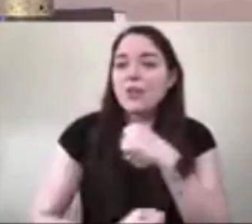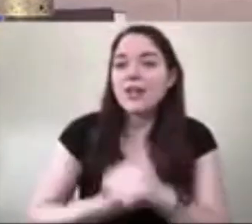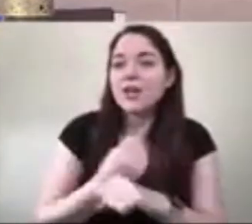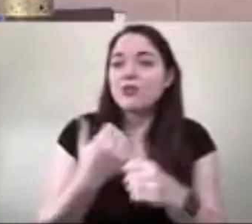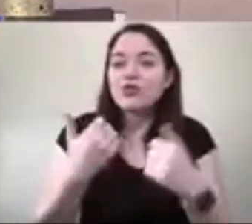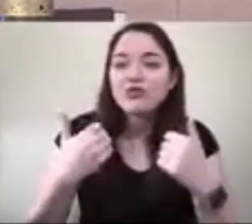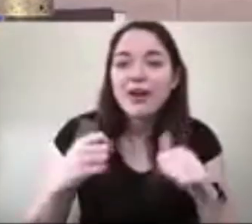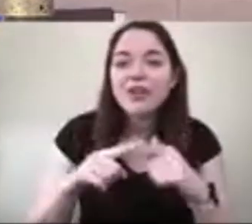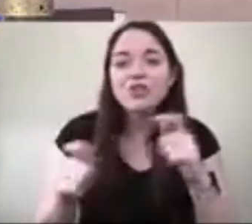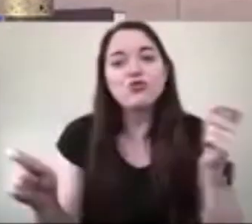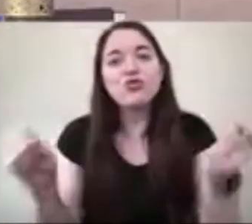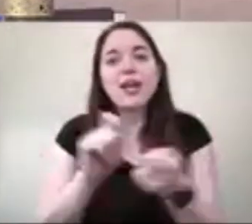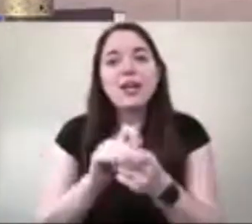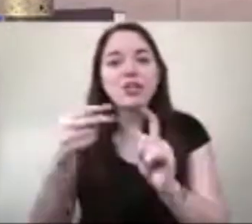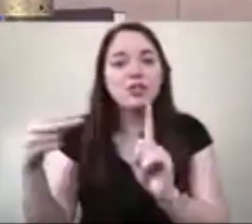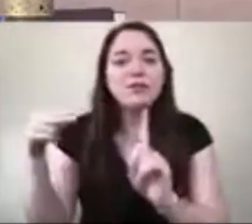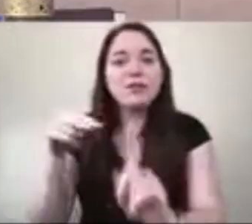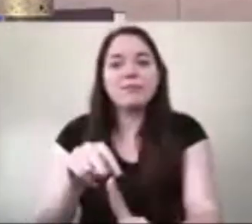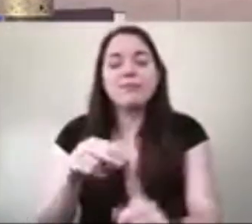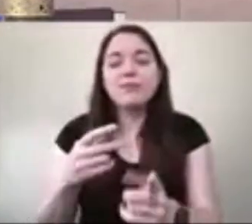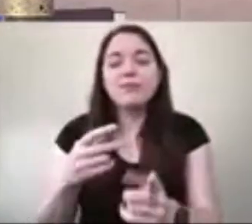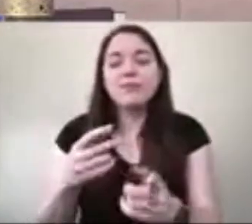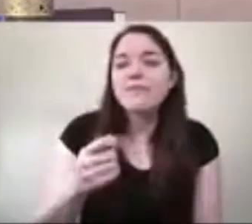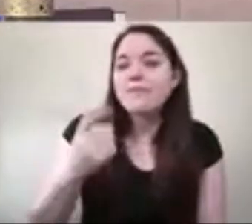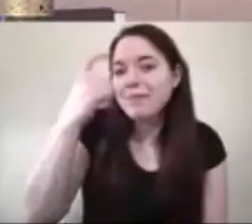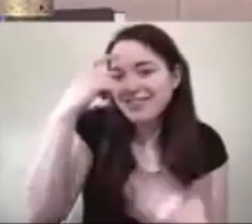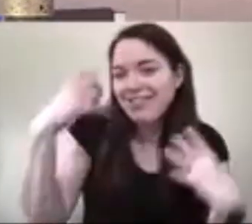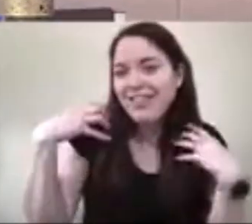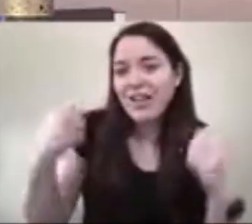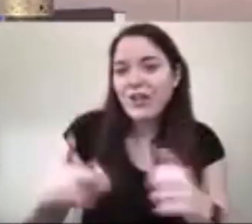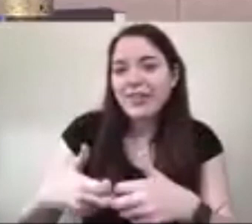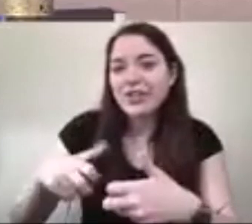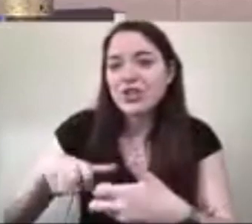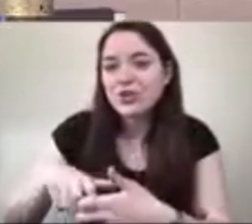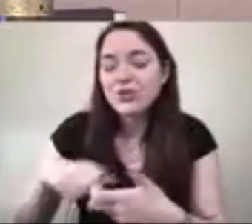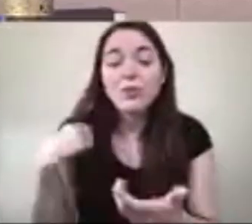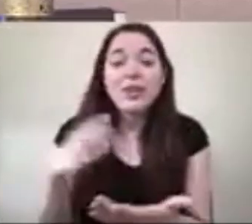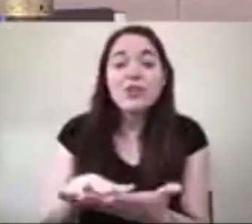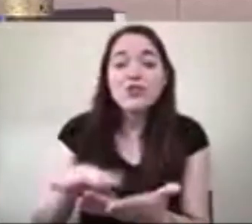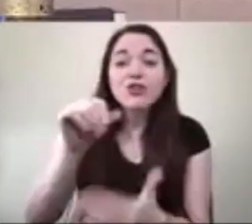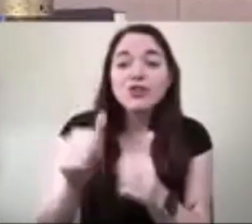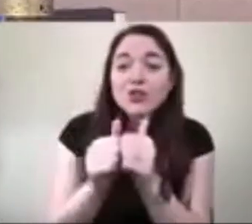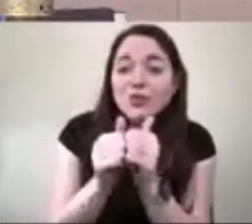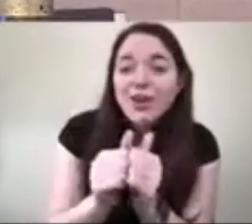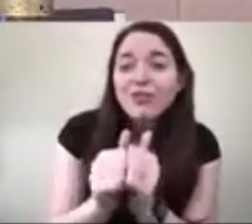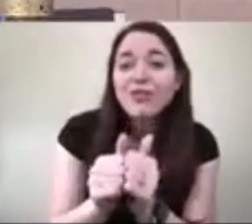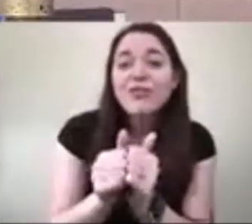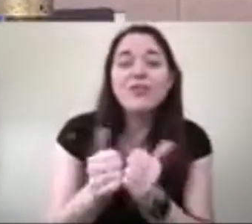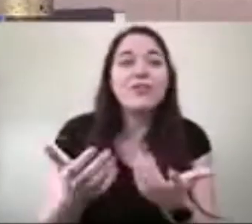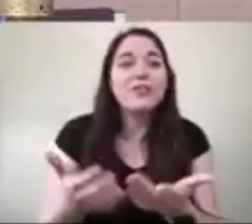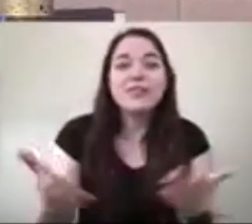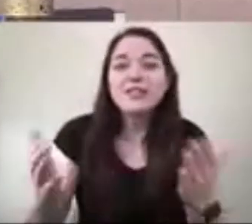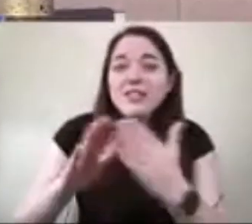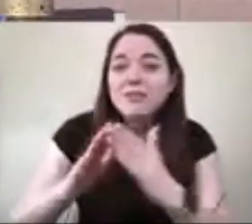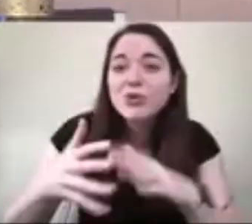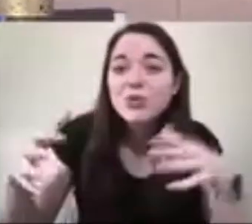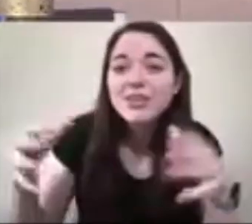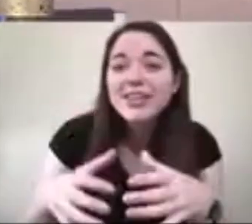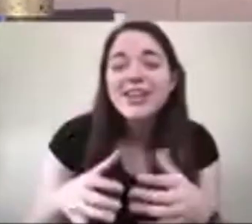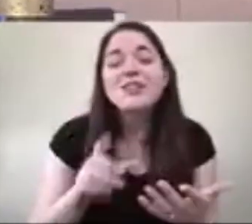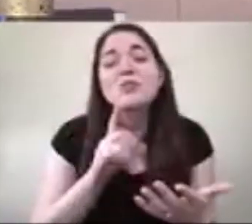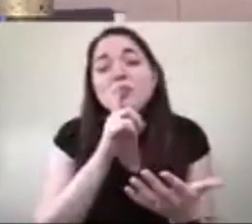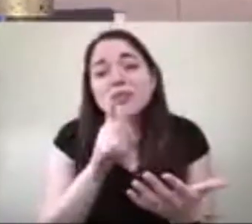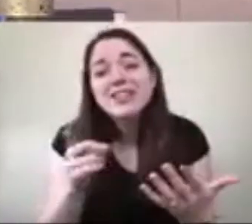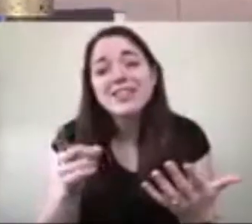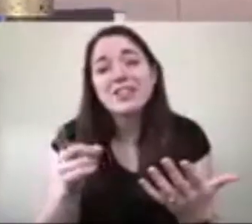destigmatize addictions, that we can learn together as community. It takes courage to ask for help, and that is part